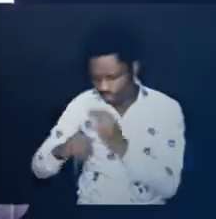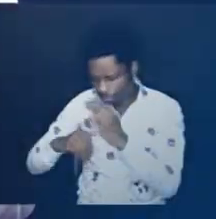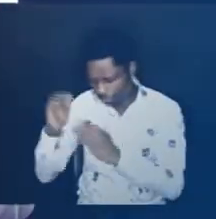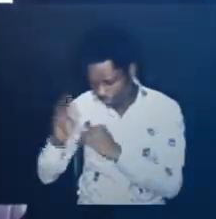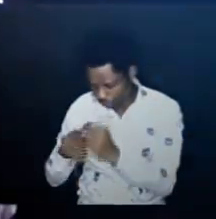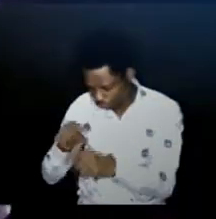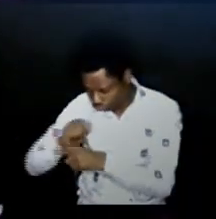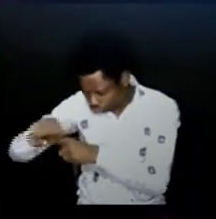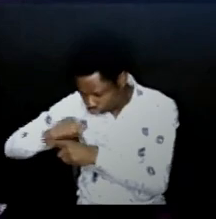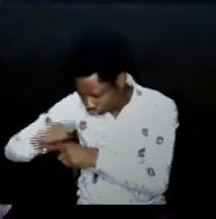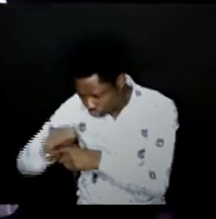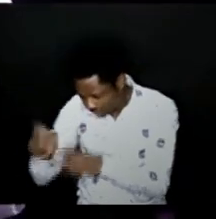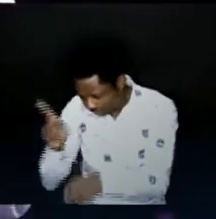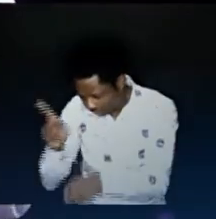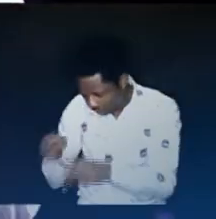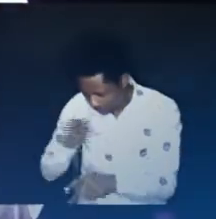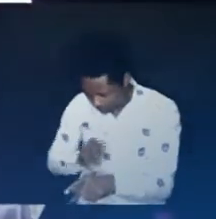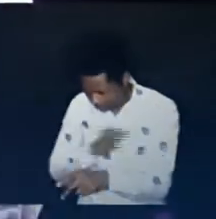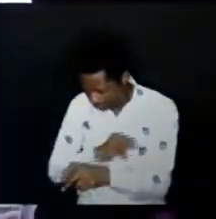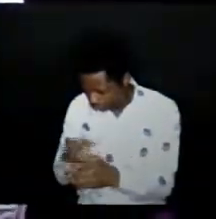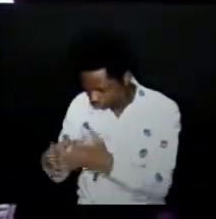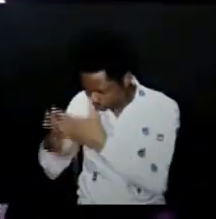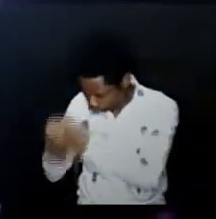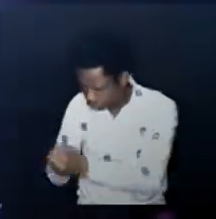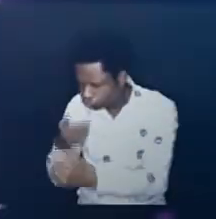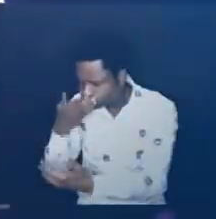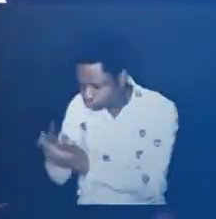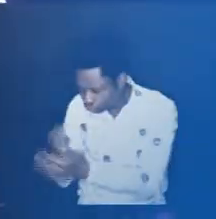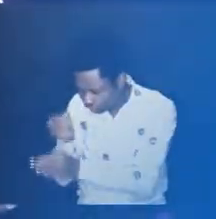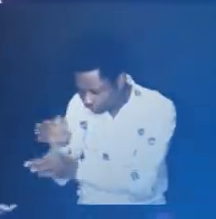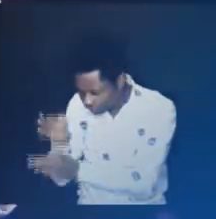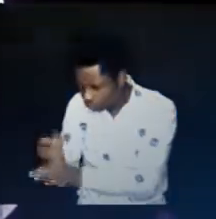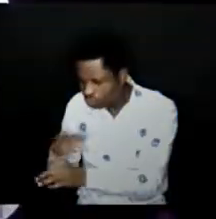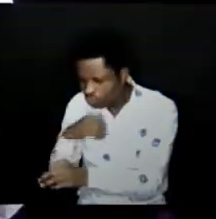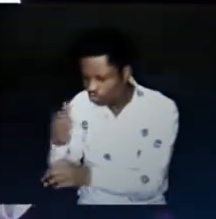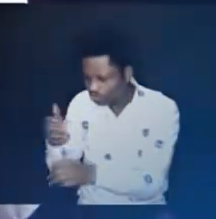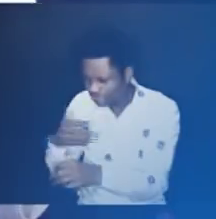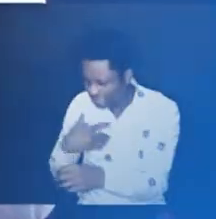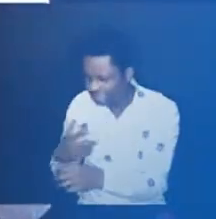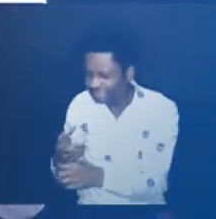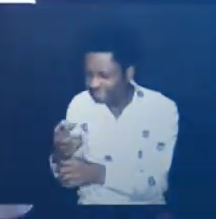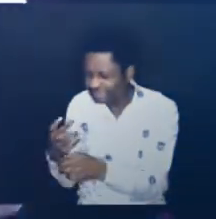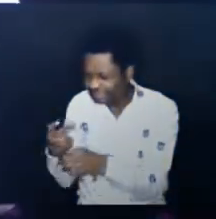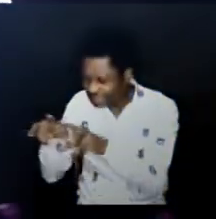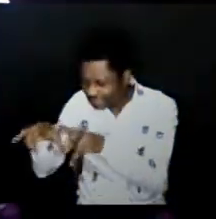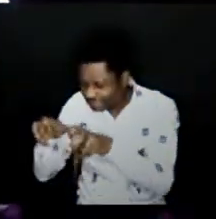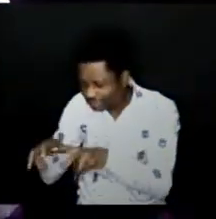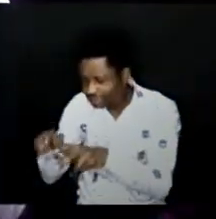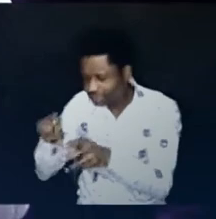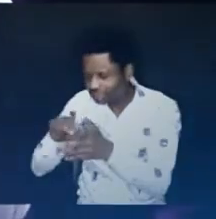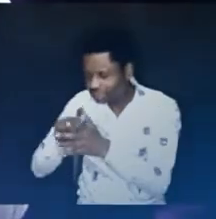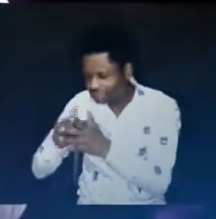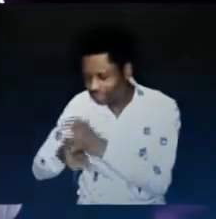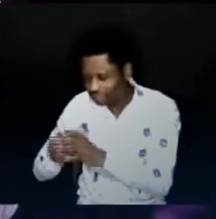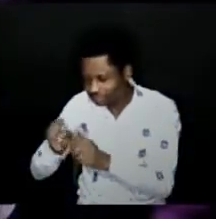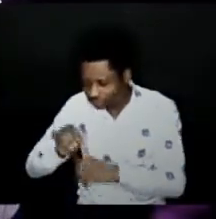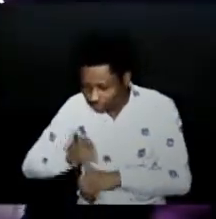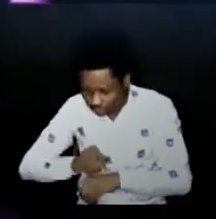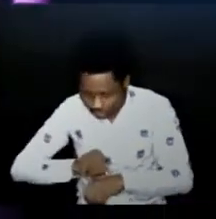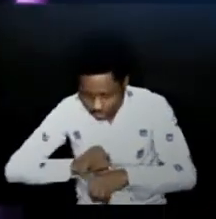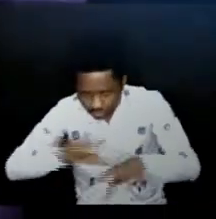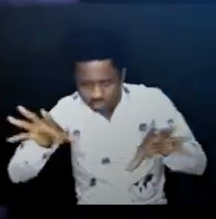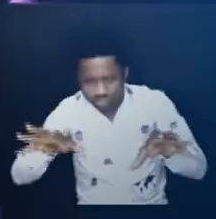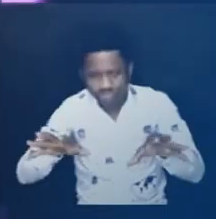members who are trustworthy, who hate dishonest gain, and unleash them to